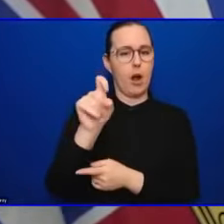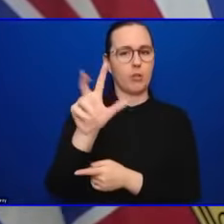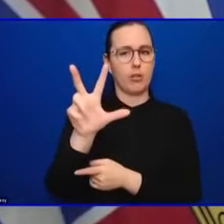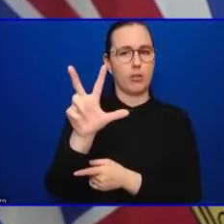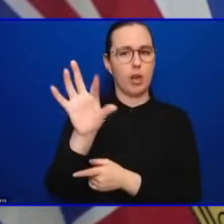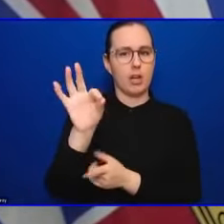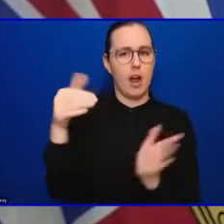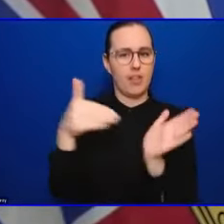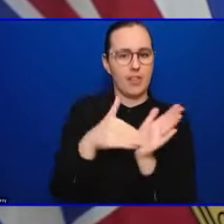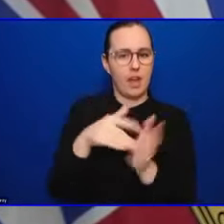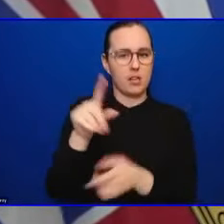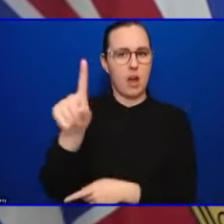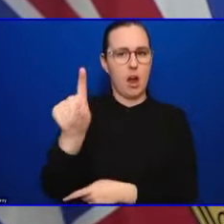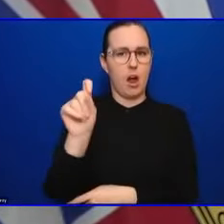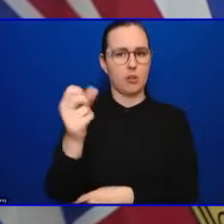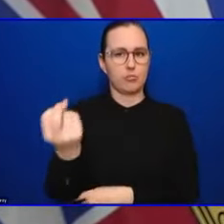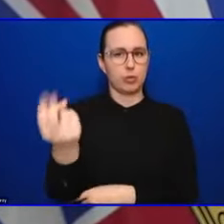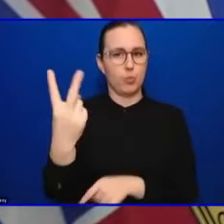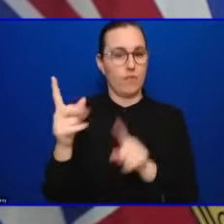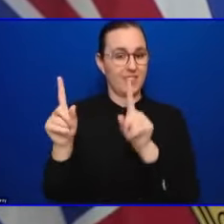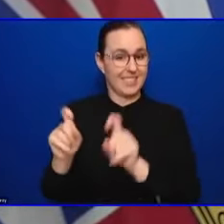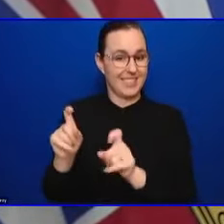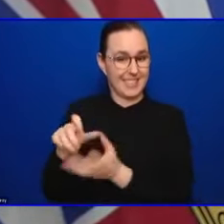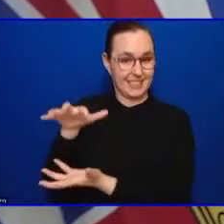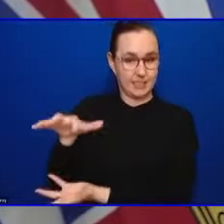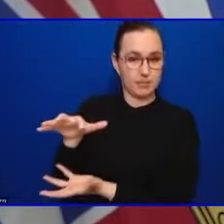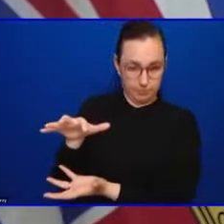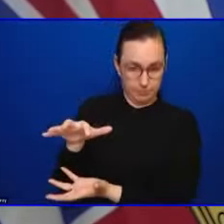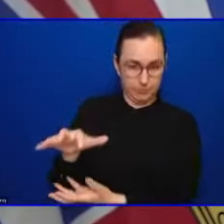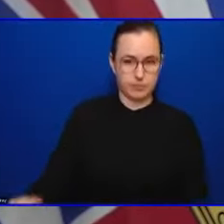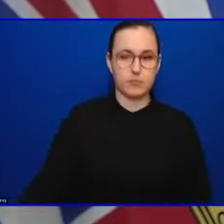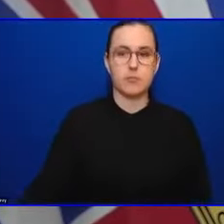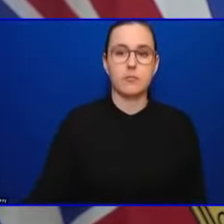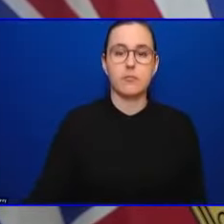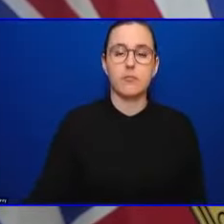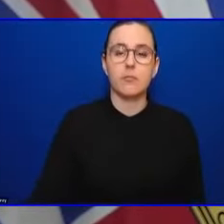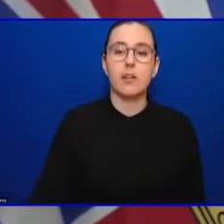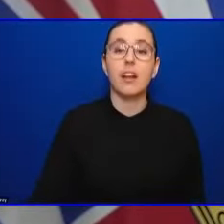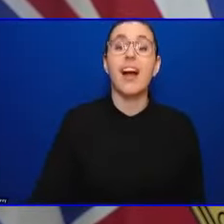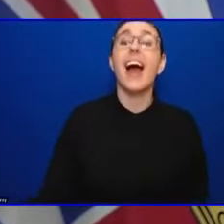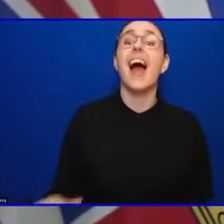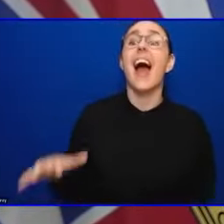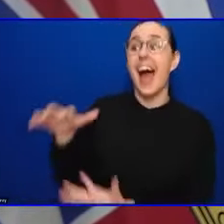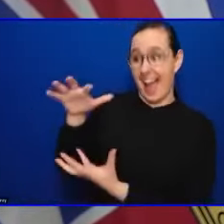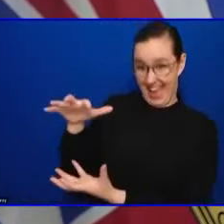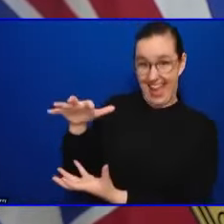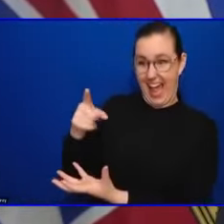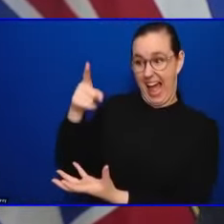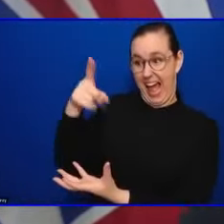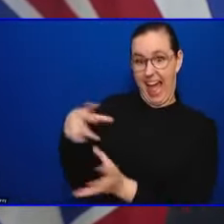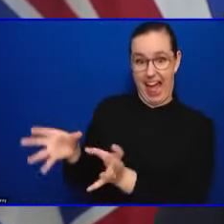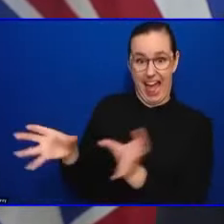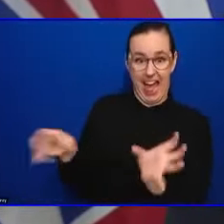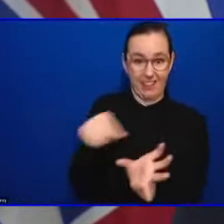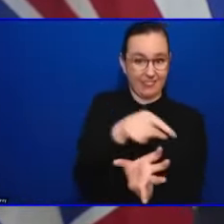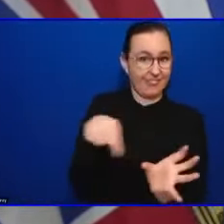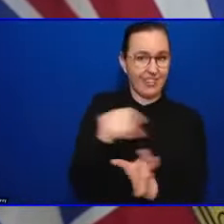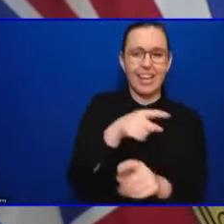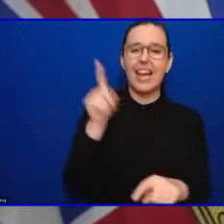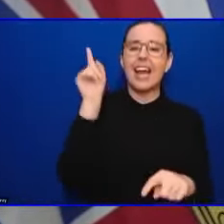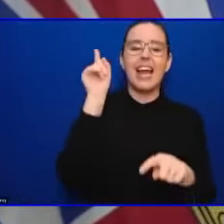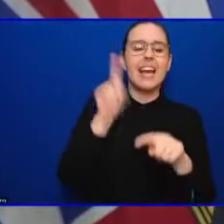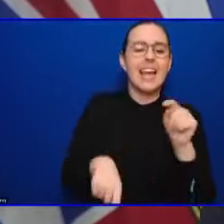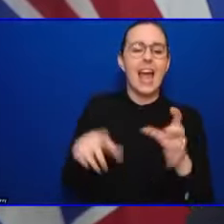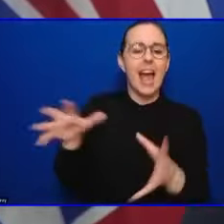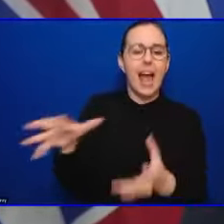healthcare professionals, and cannot be broken down or repackaged for self-administration. These tests will continue to be used. Those tests, all of